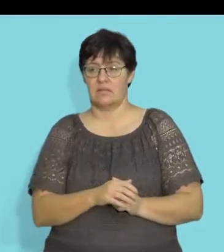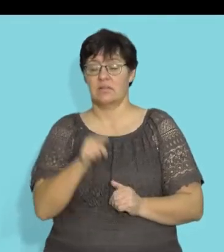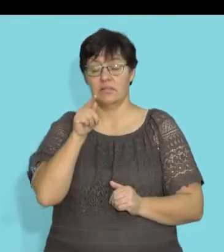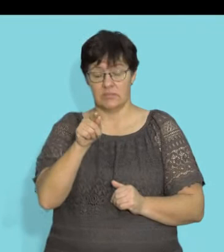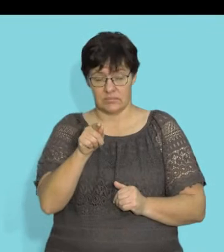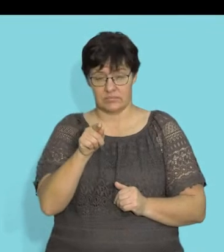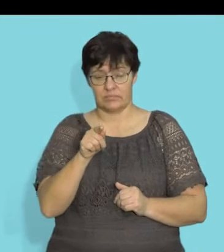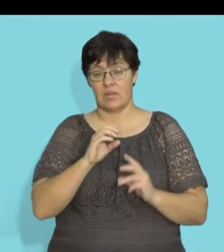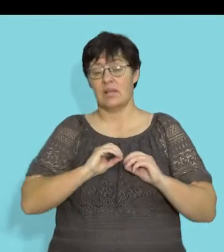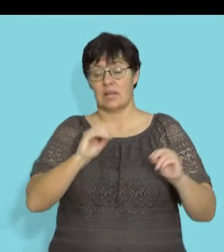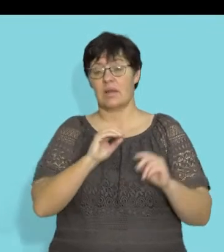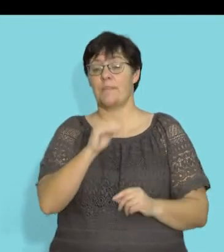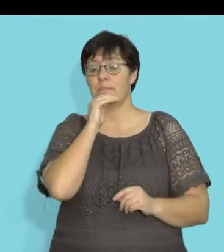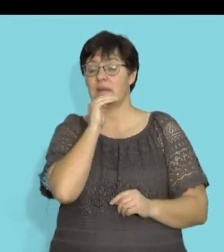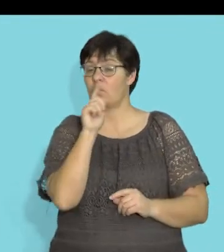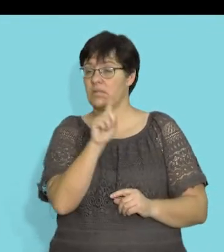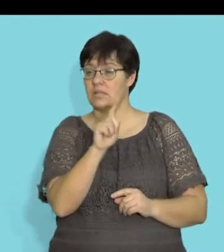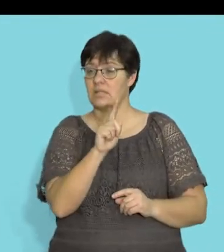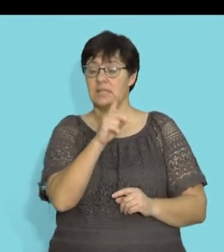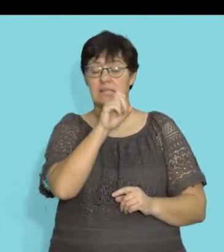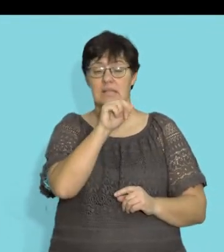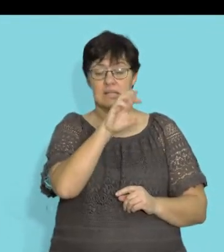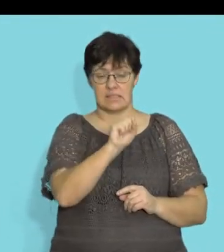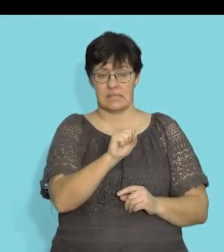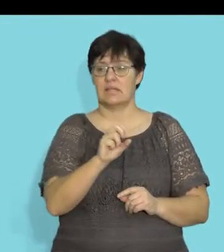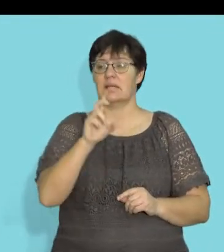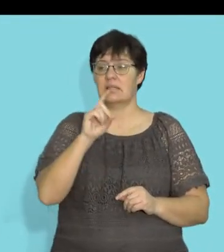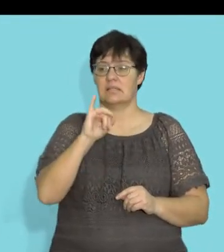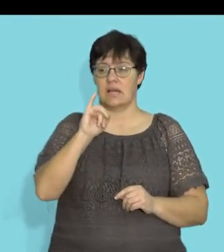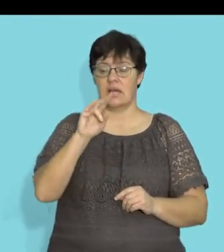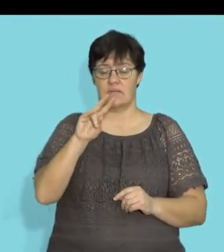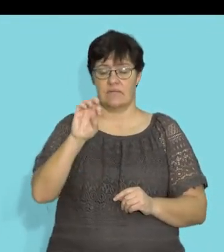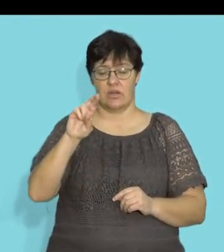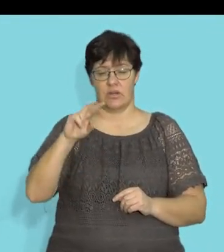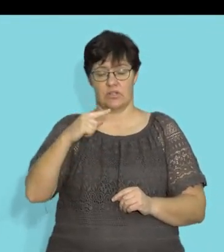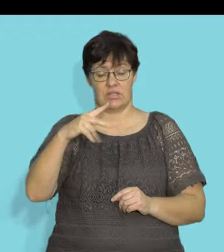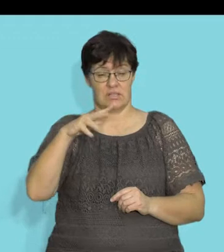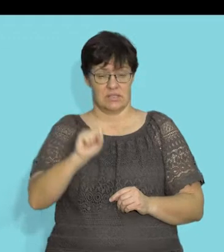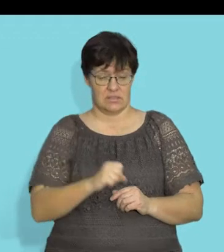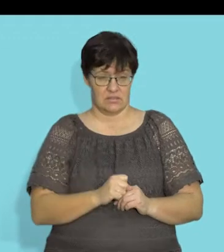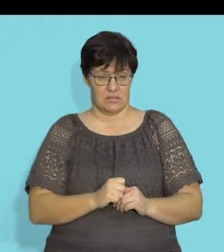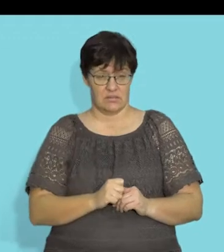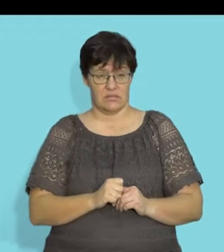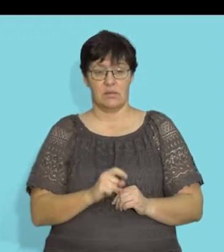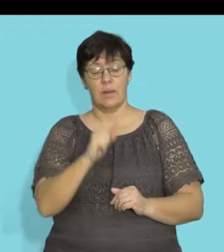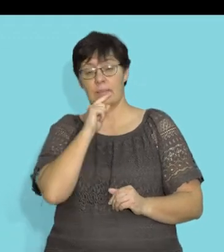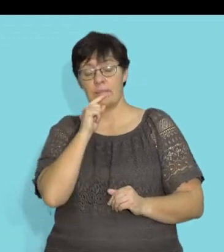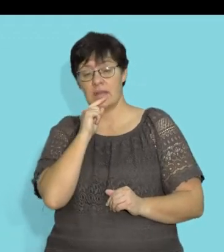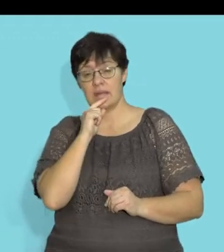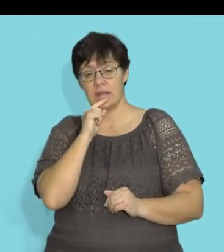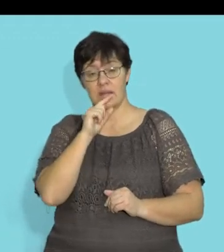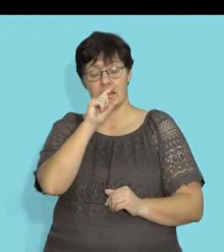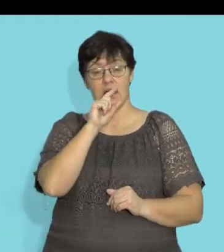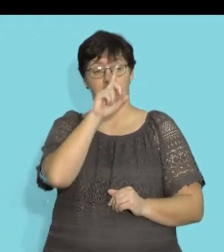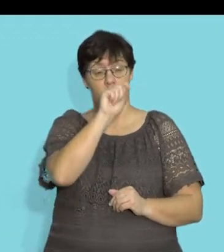this lesson, I've defined a series that diverges. Please remember that a series that